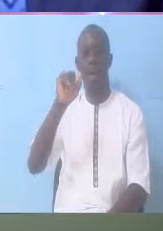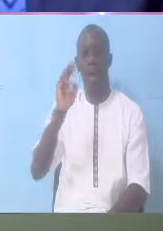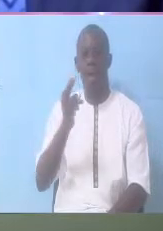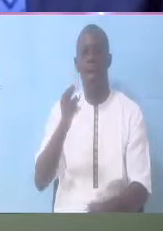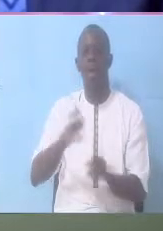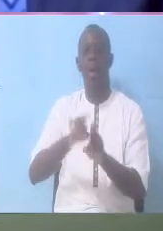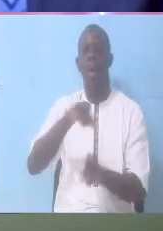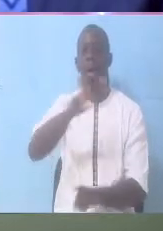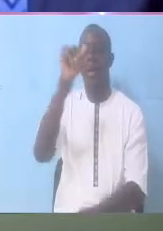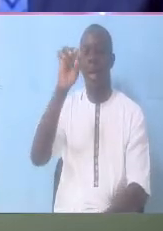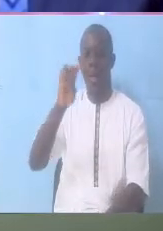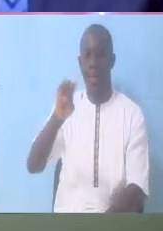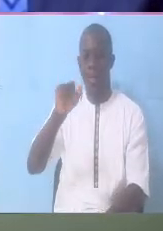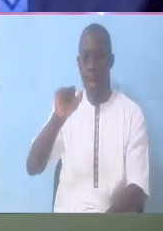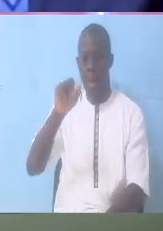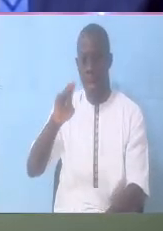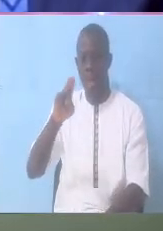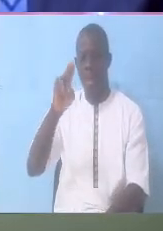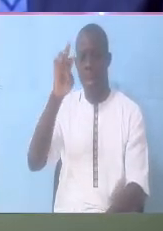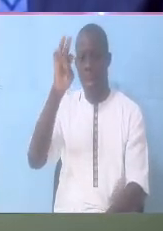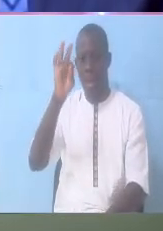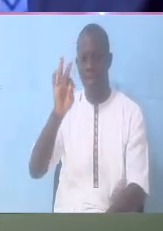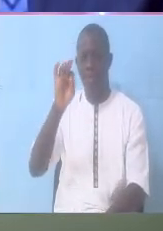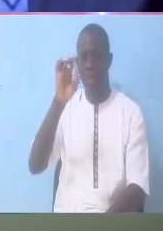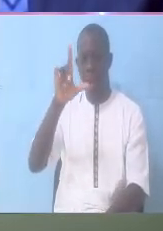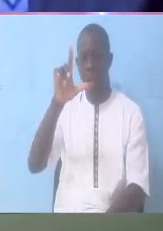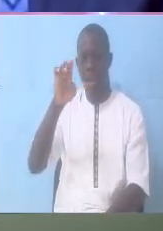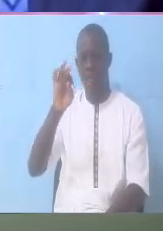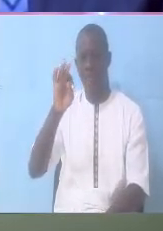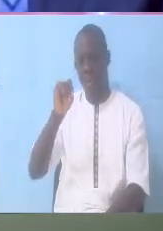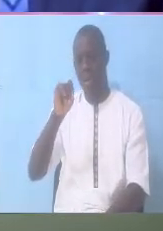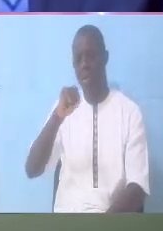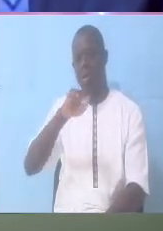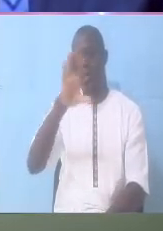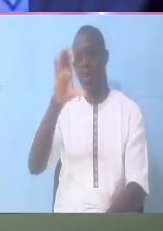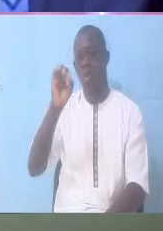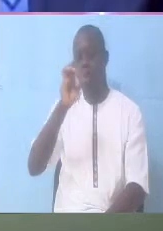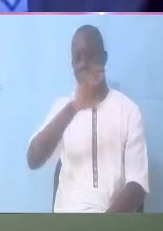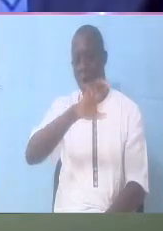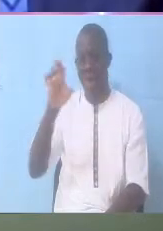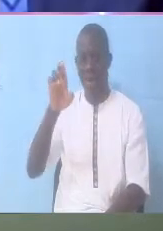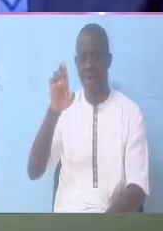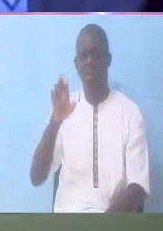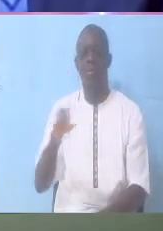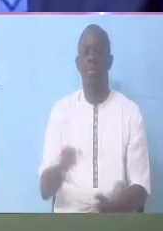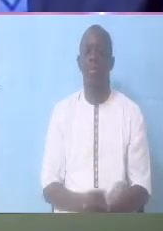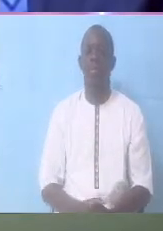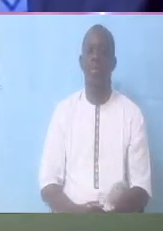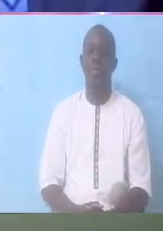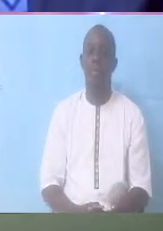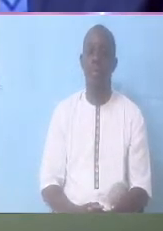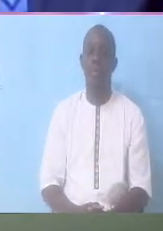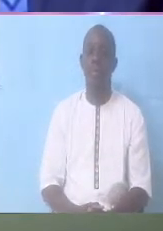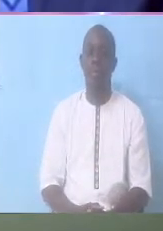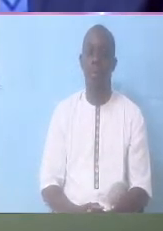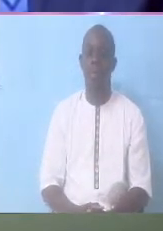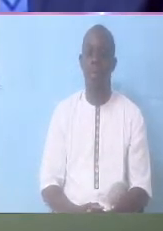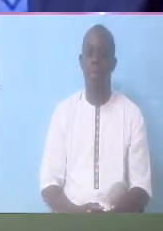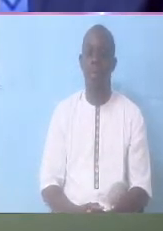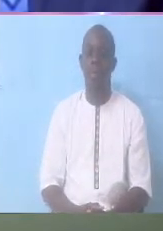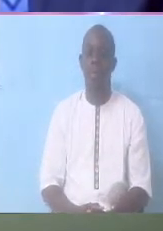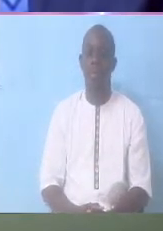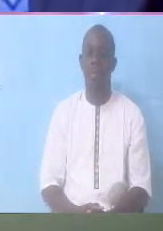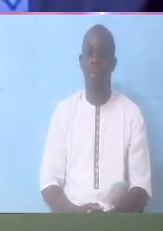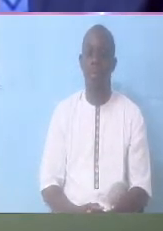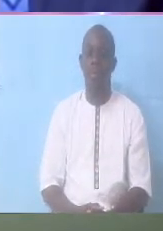is something I wasn't in the books. Like Malik said, I've never moved out of even an inch from the State House. I don't know who